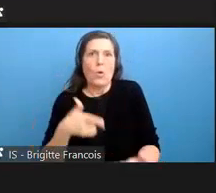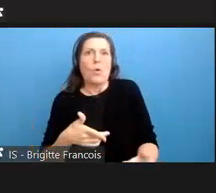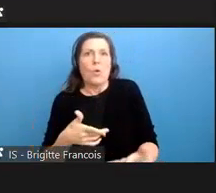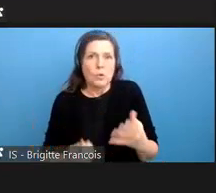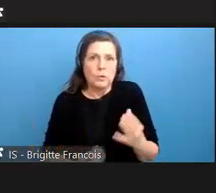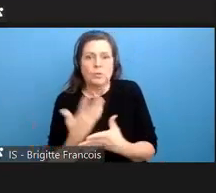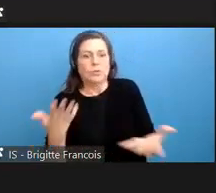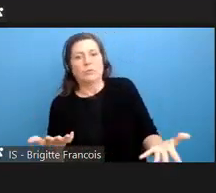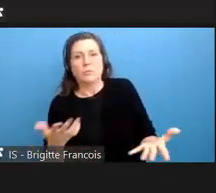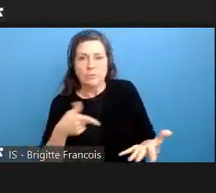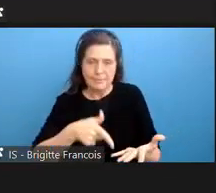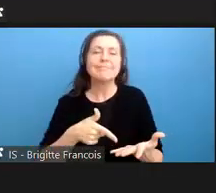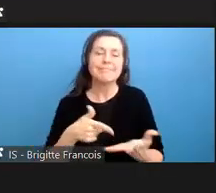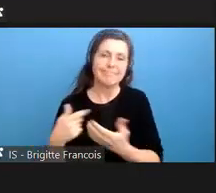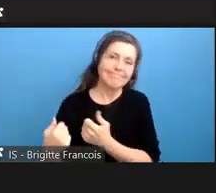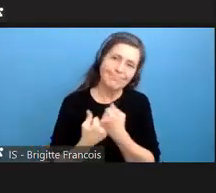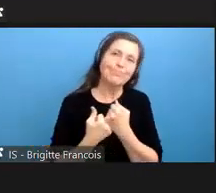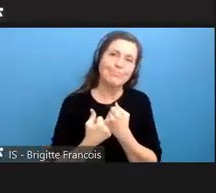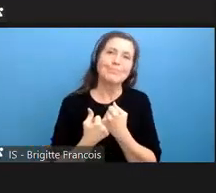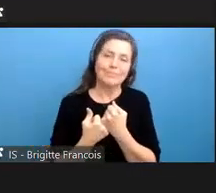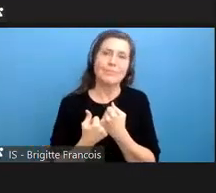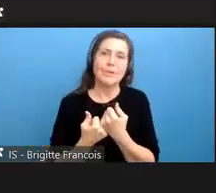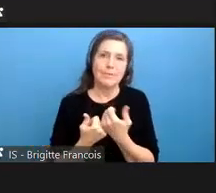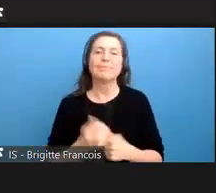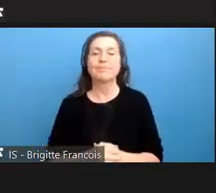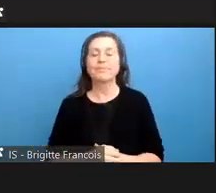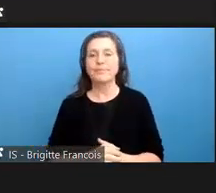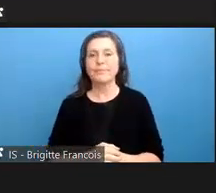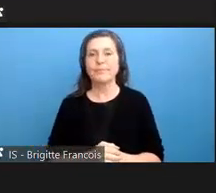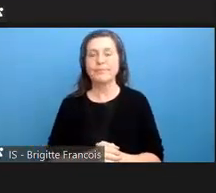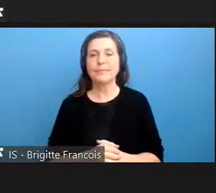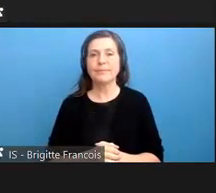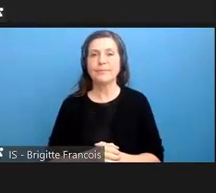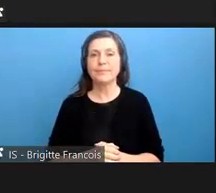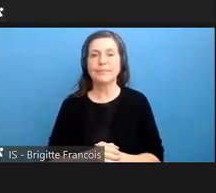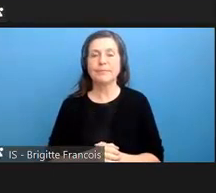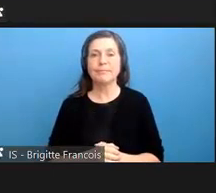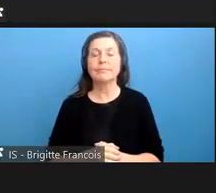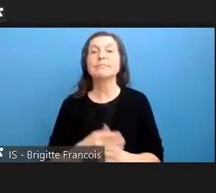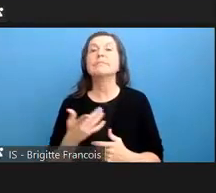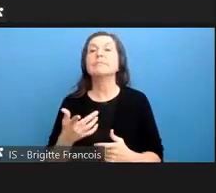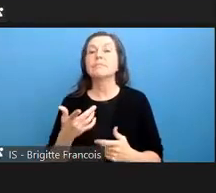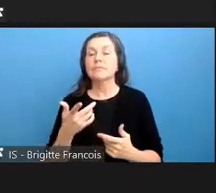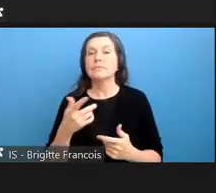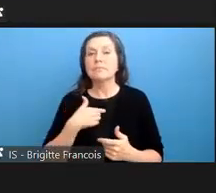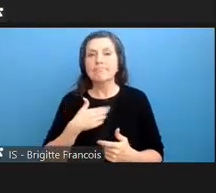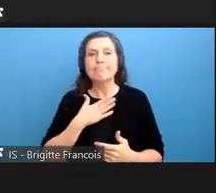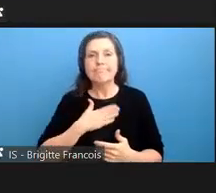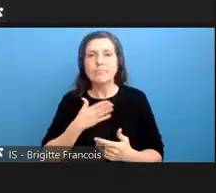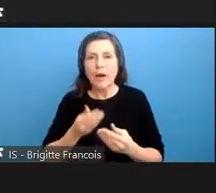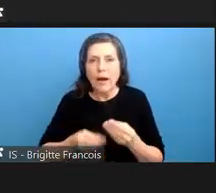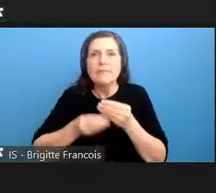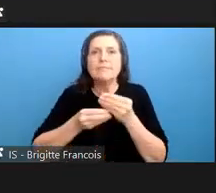up their confidence to be able to cope with that situation. And then the other final point that I wanted to mention is